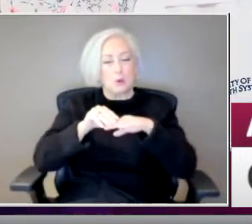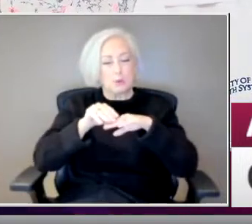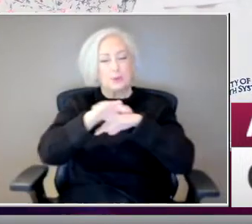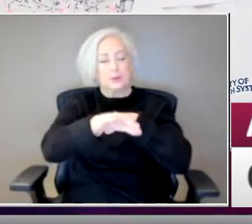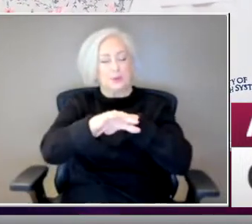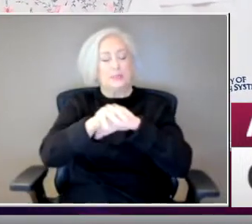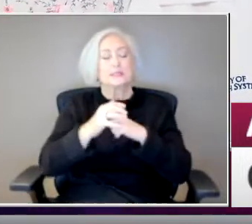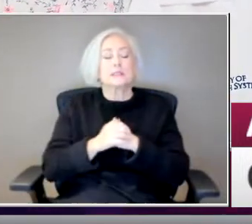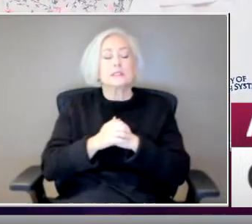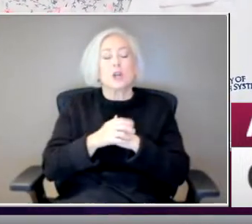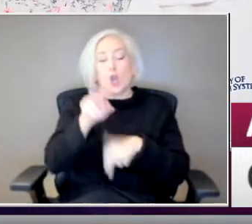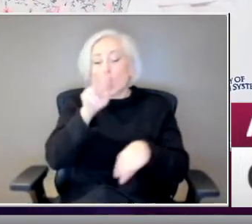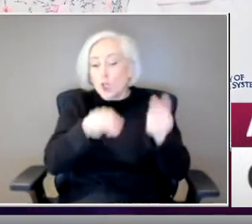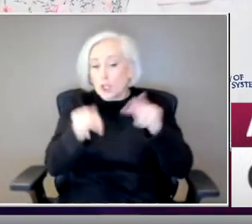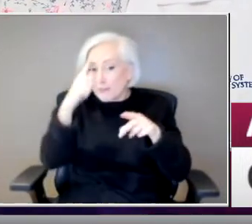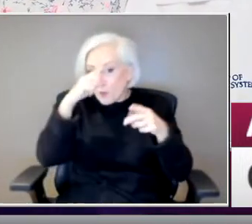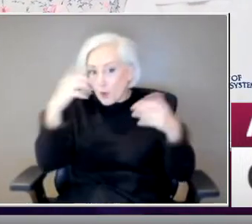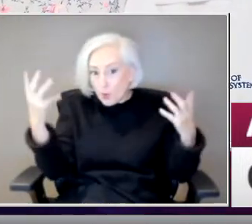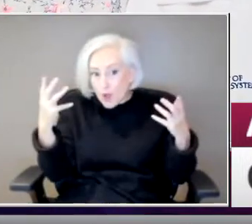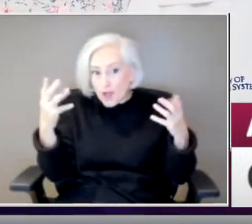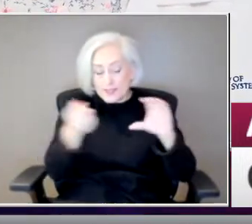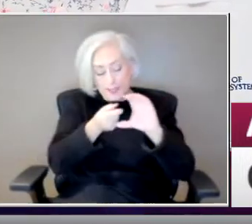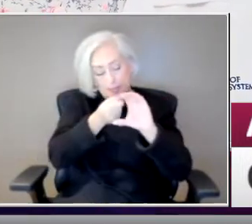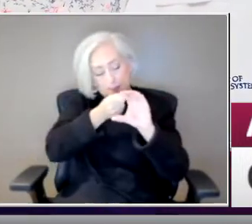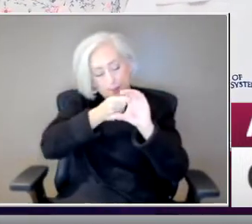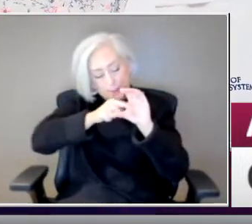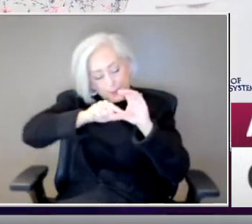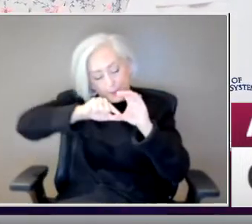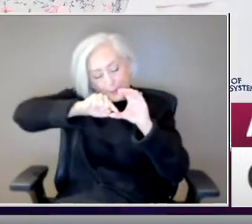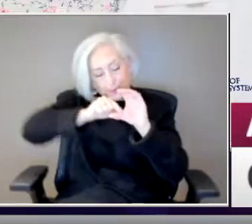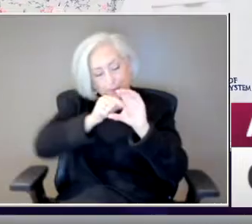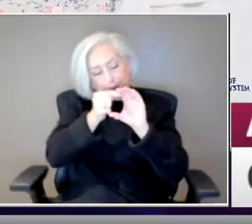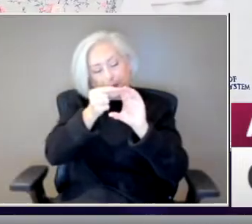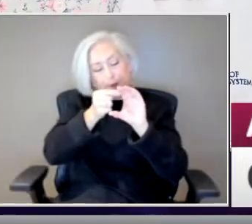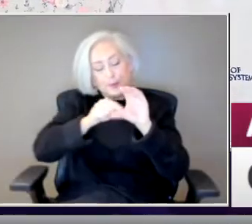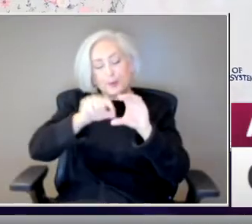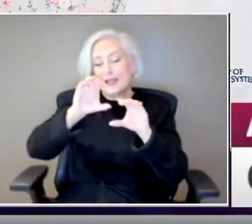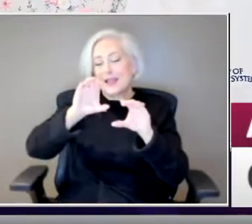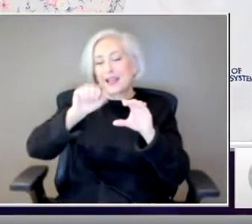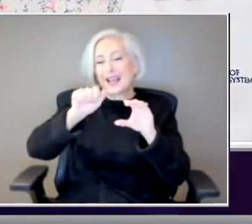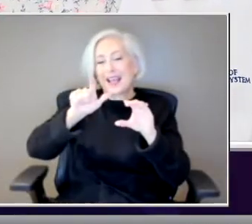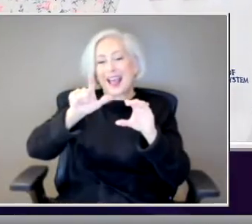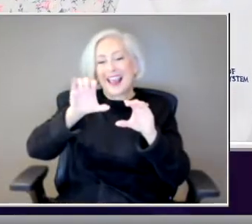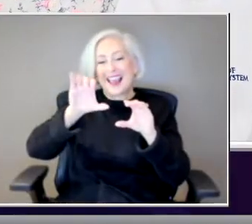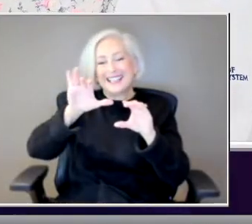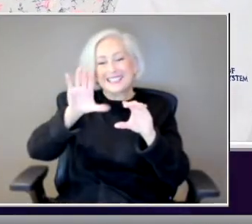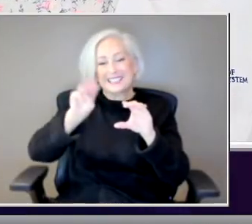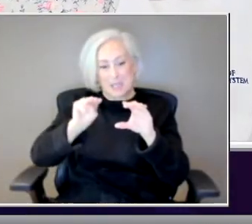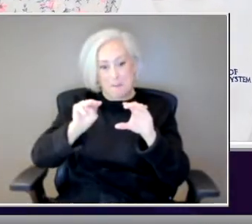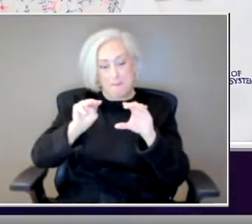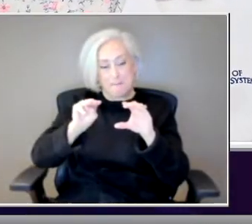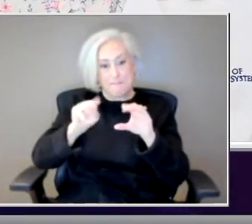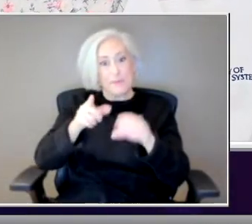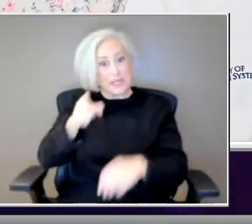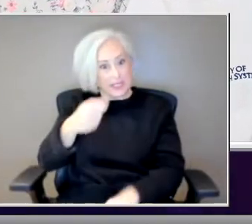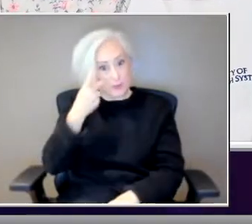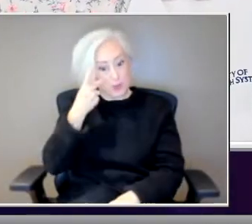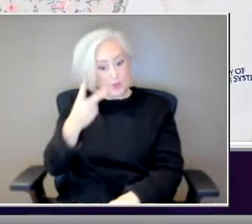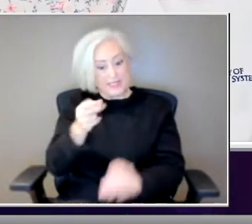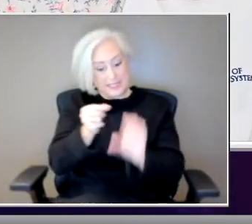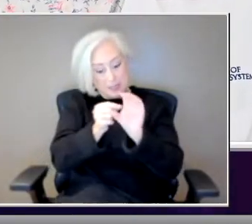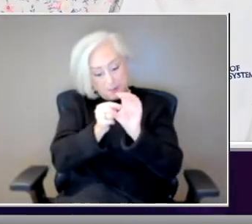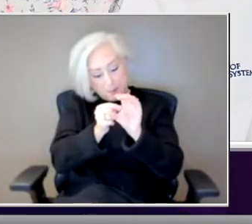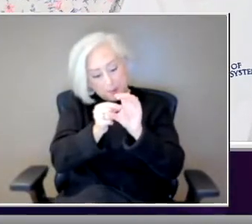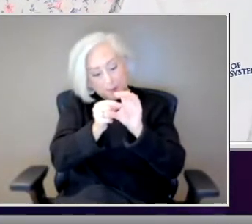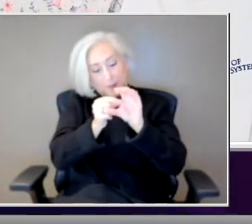any calcium being built up in the arteries of the heart? That's basically what we're looking at. And if you do, and we compare